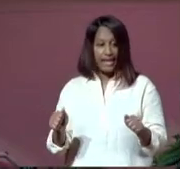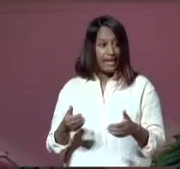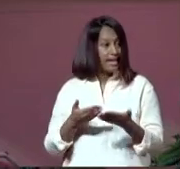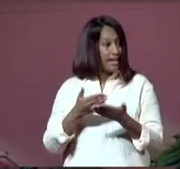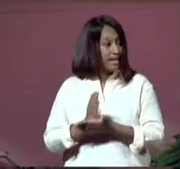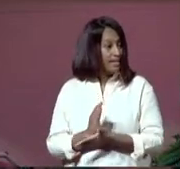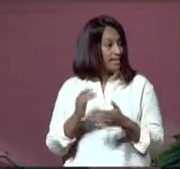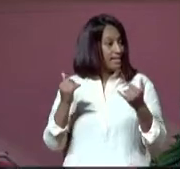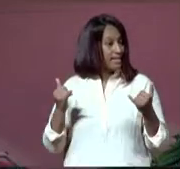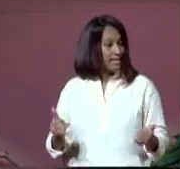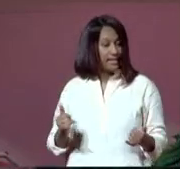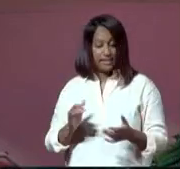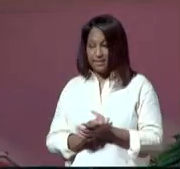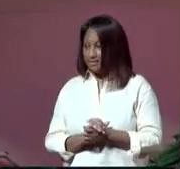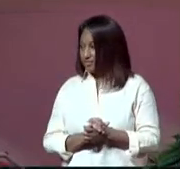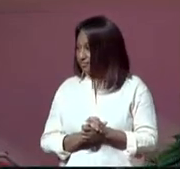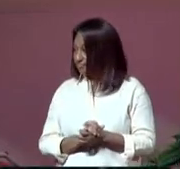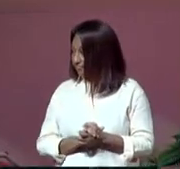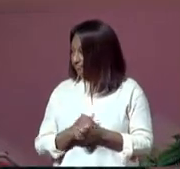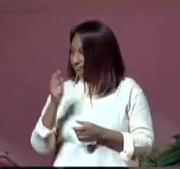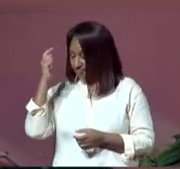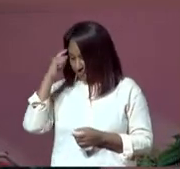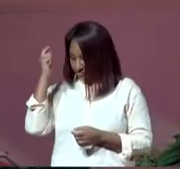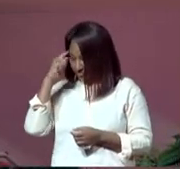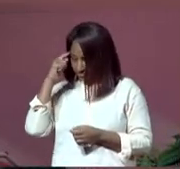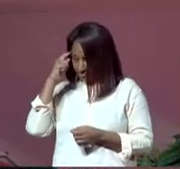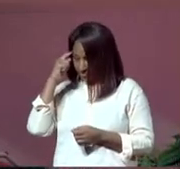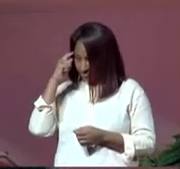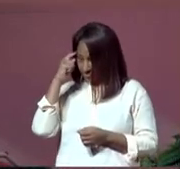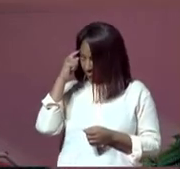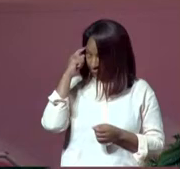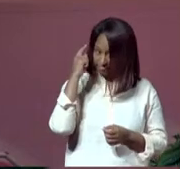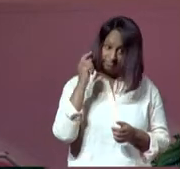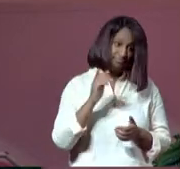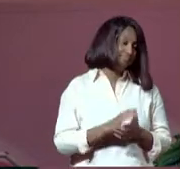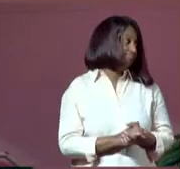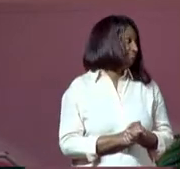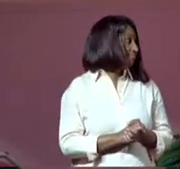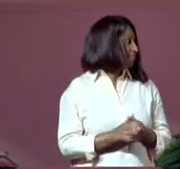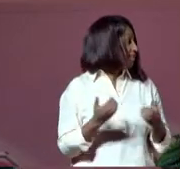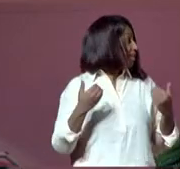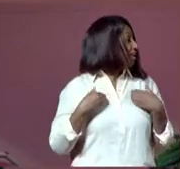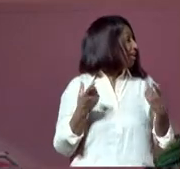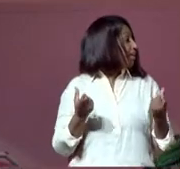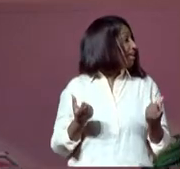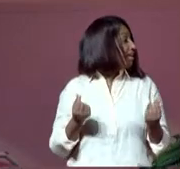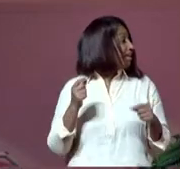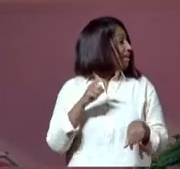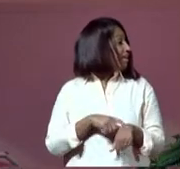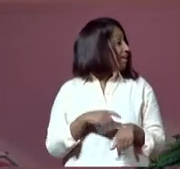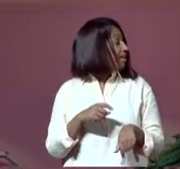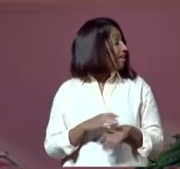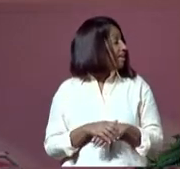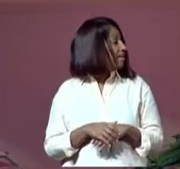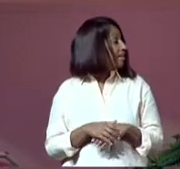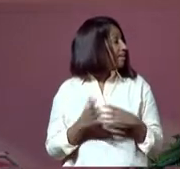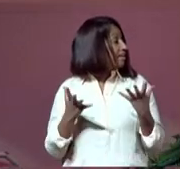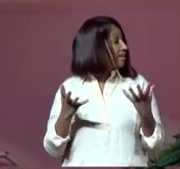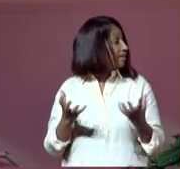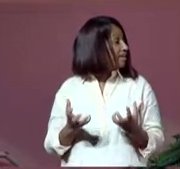right, now, I think that is, oh, I got to do this right quick. I want